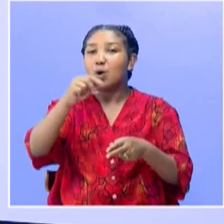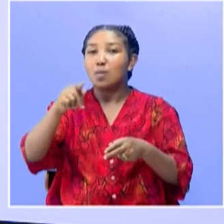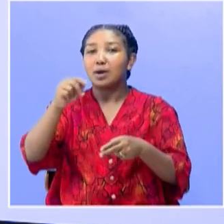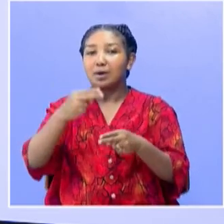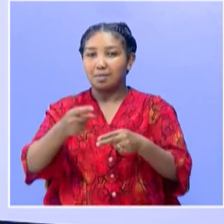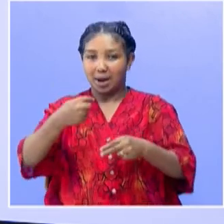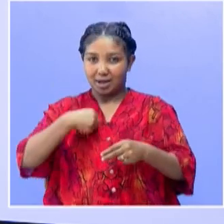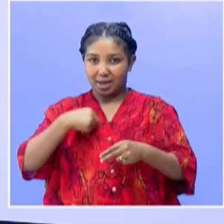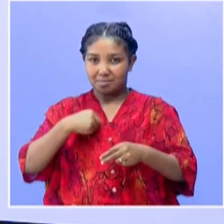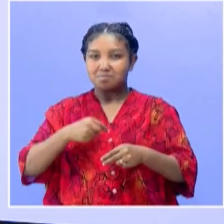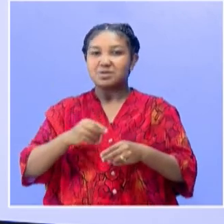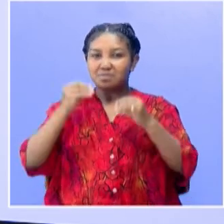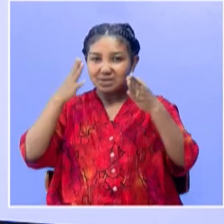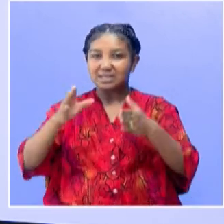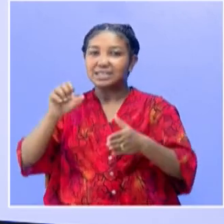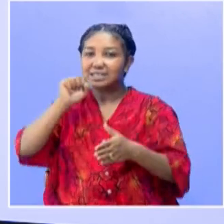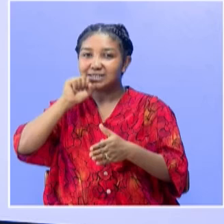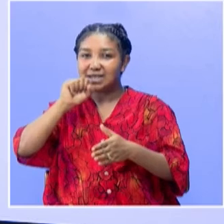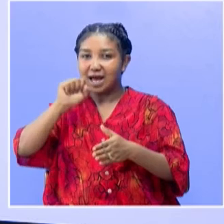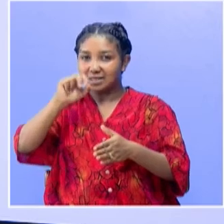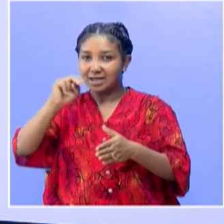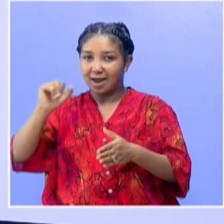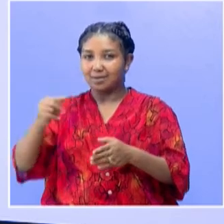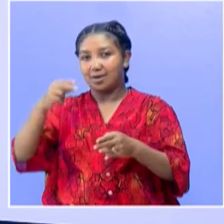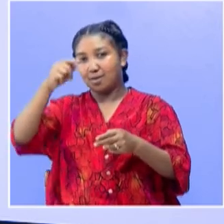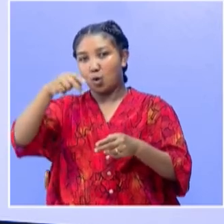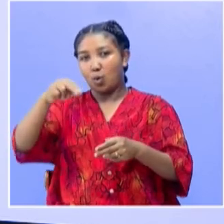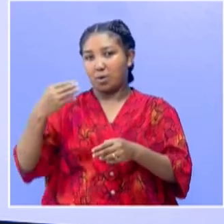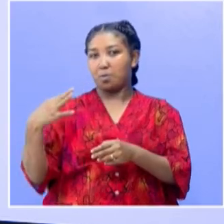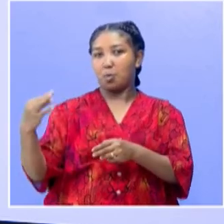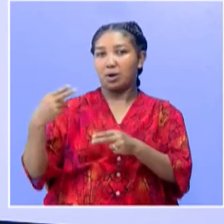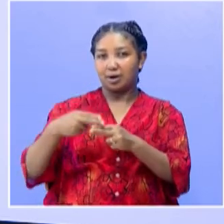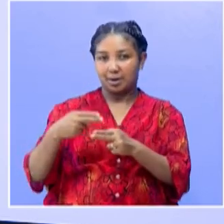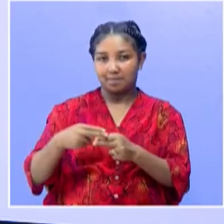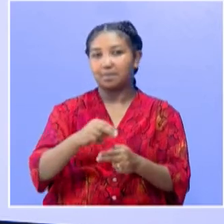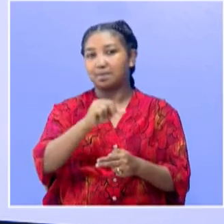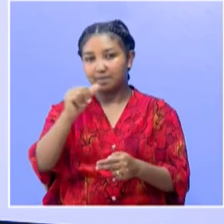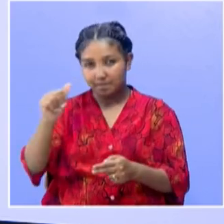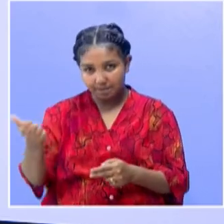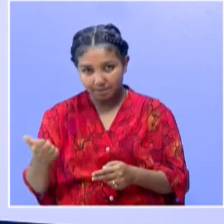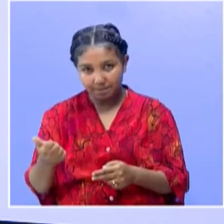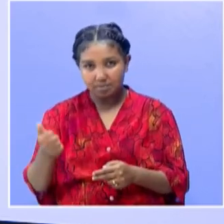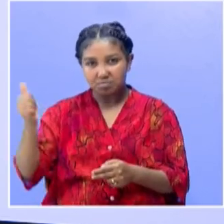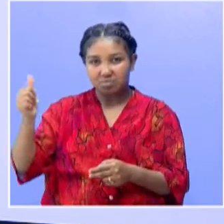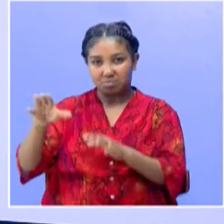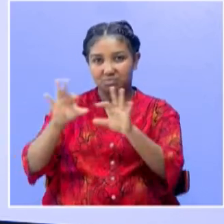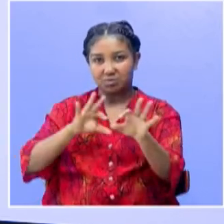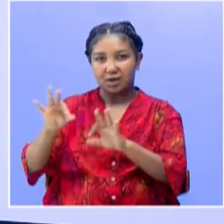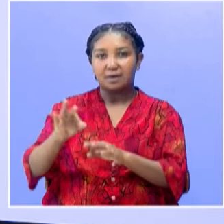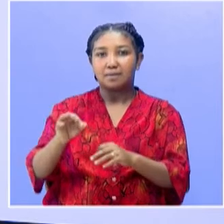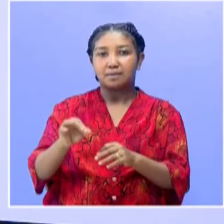My name, Miss Sanait. That is what? A proper noun. Let's find out a proper noun from here.